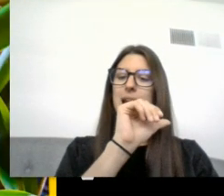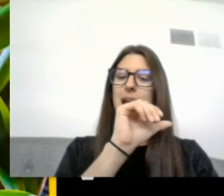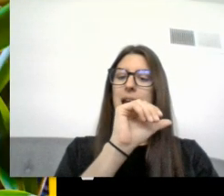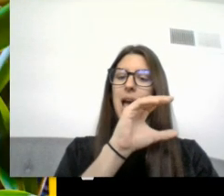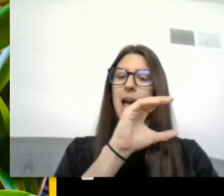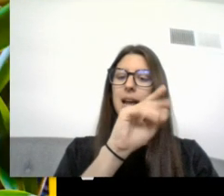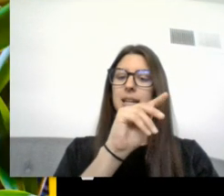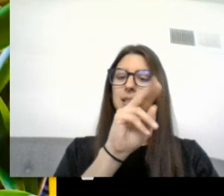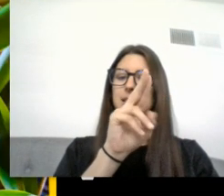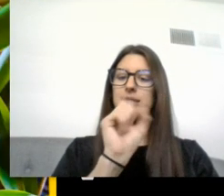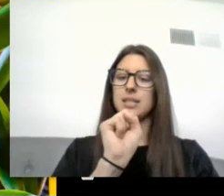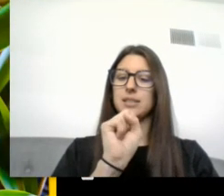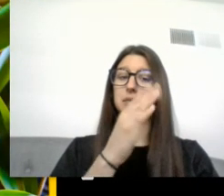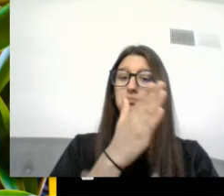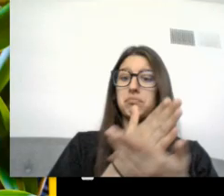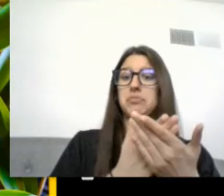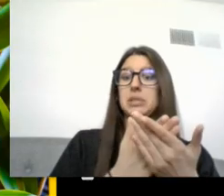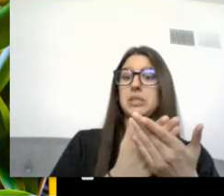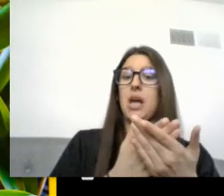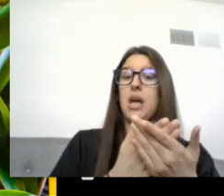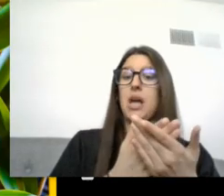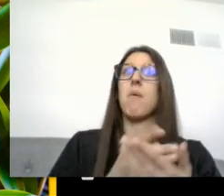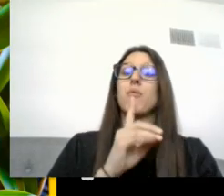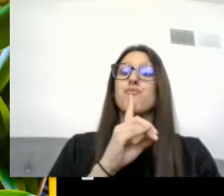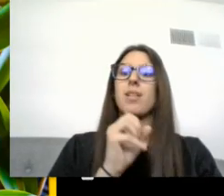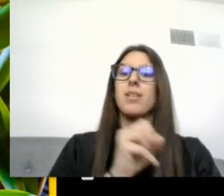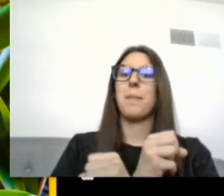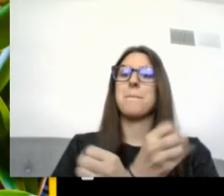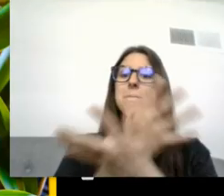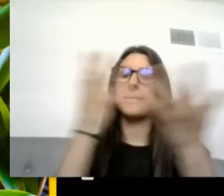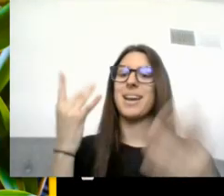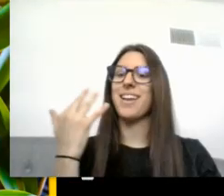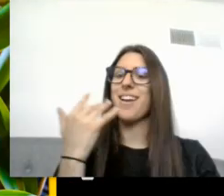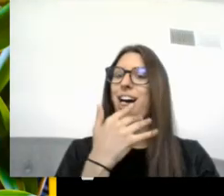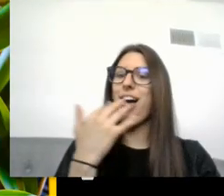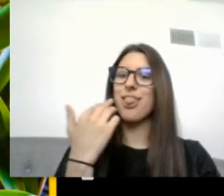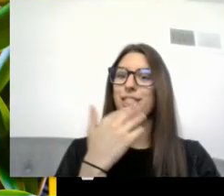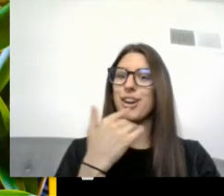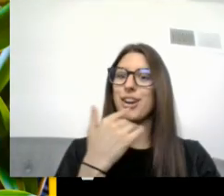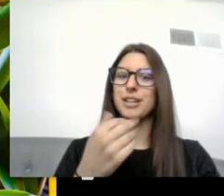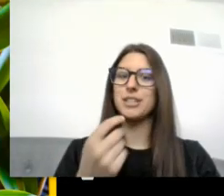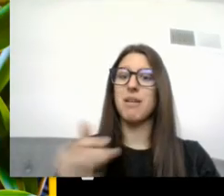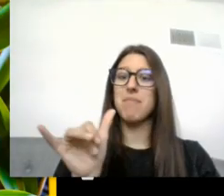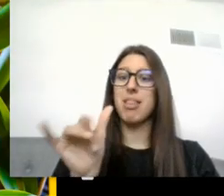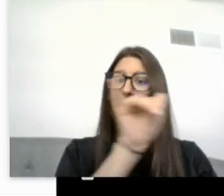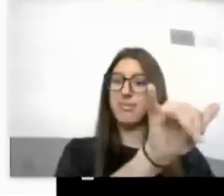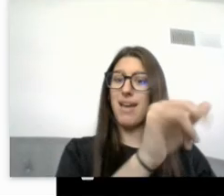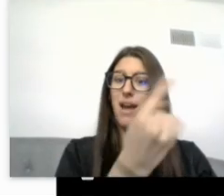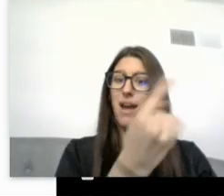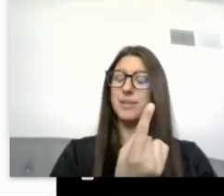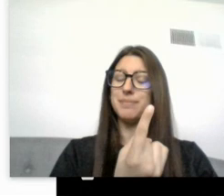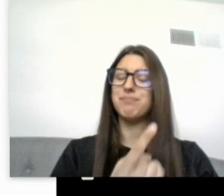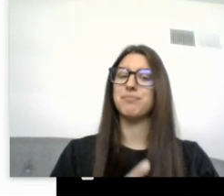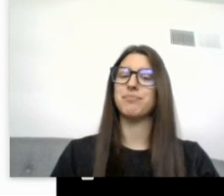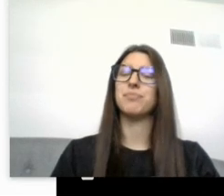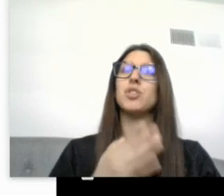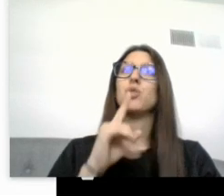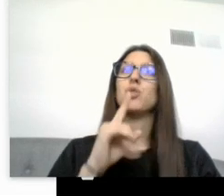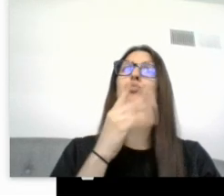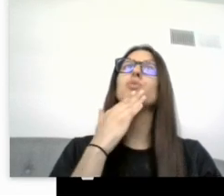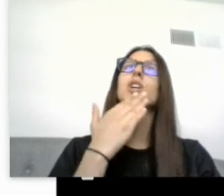colorful plants, like these. This kind is called a bromeliad. They're from the jungle. They do really well inside of people's